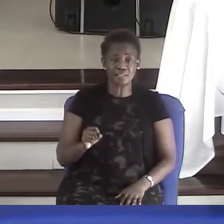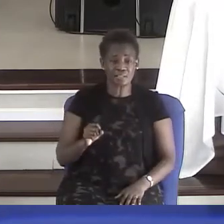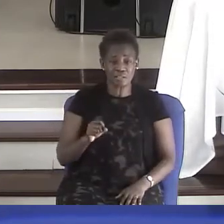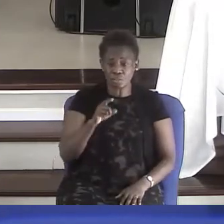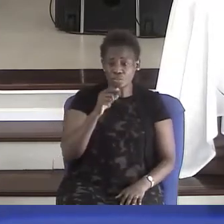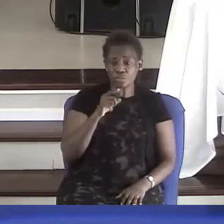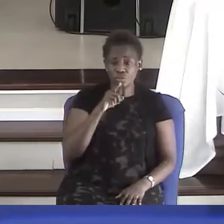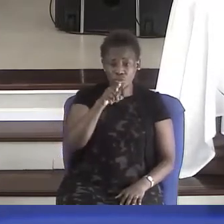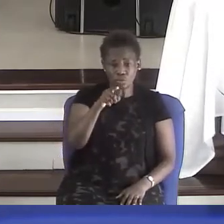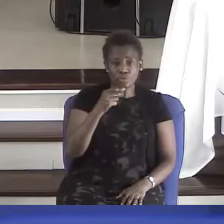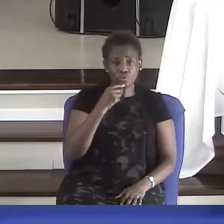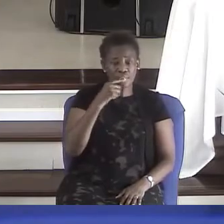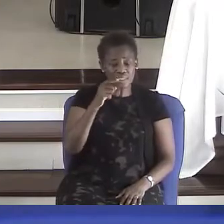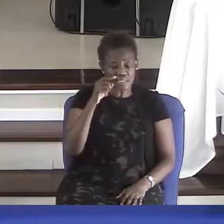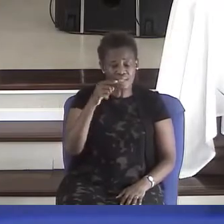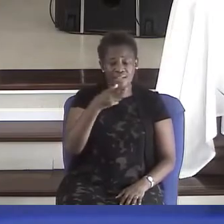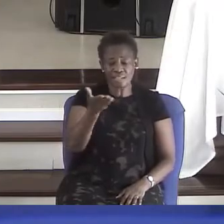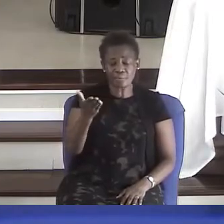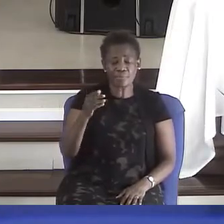But those men